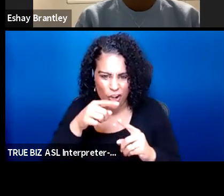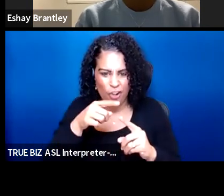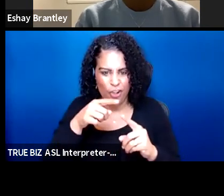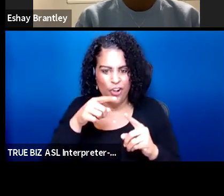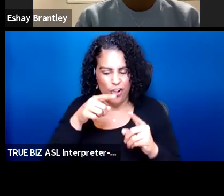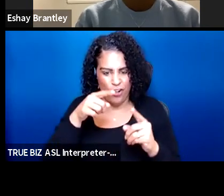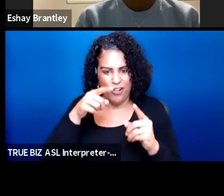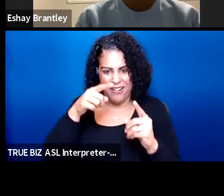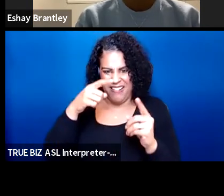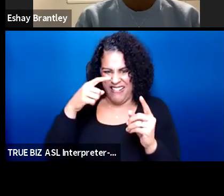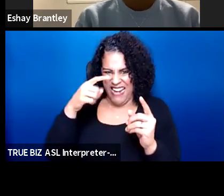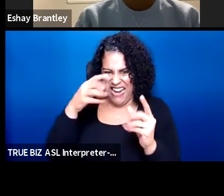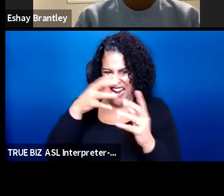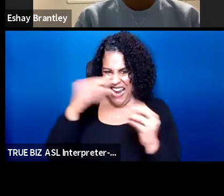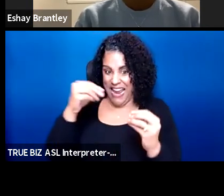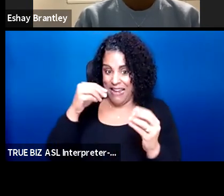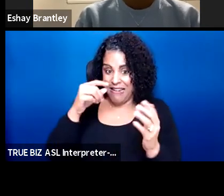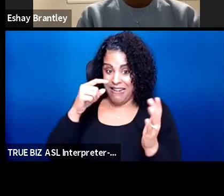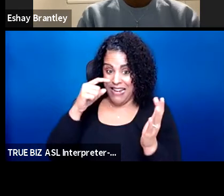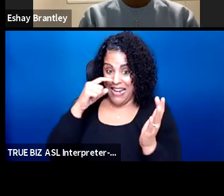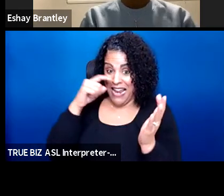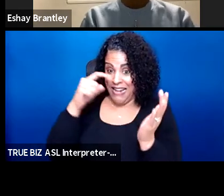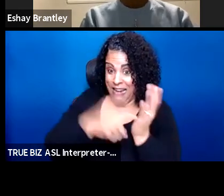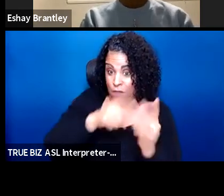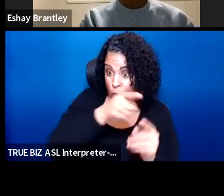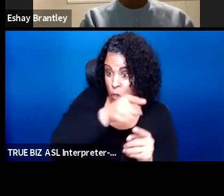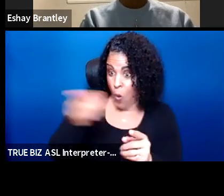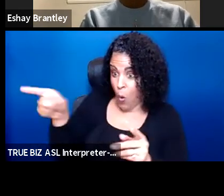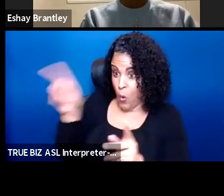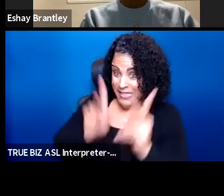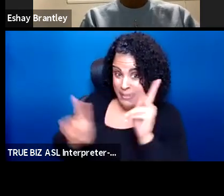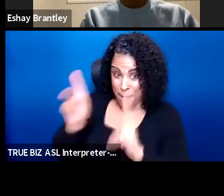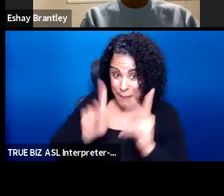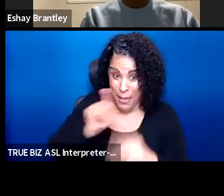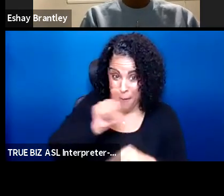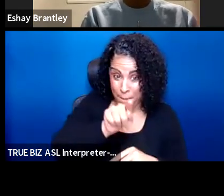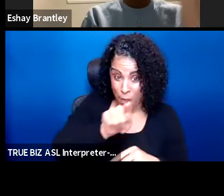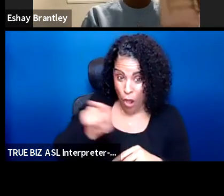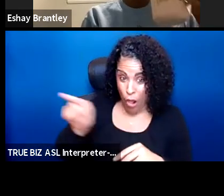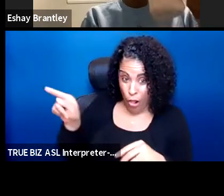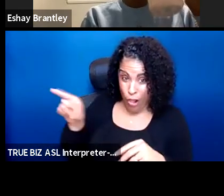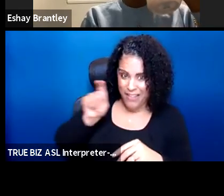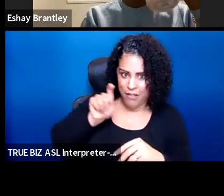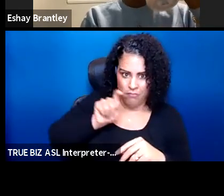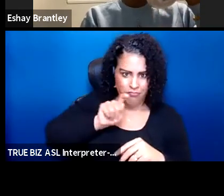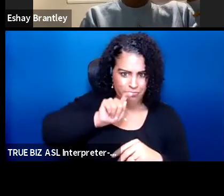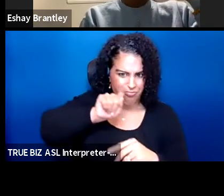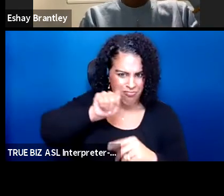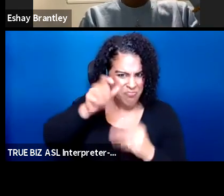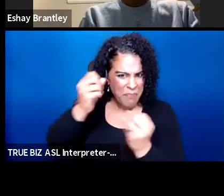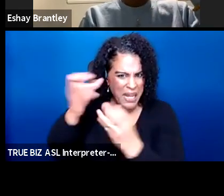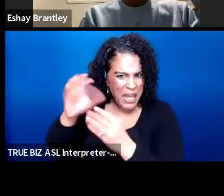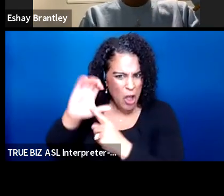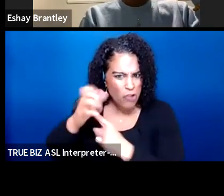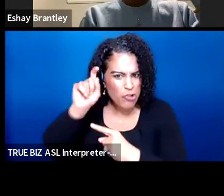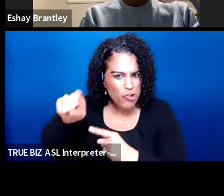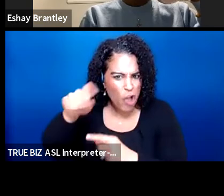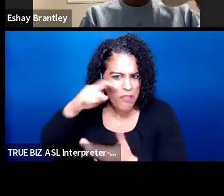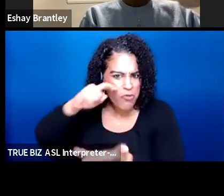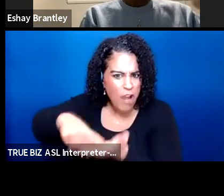acknowledgement of those individuals and as well as that work that's implied on theater. And it is quite unfortunate